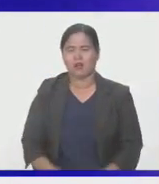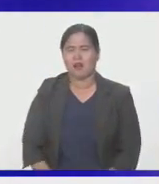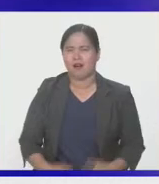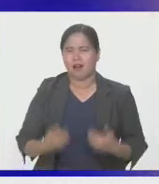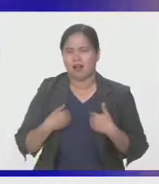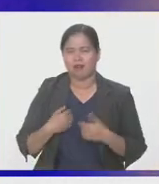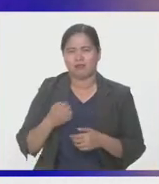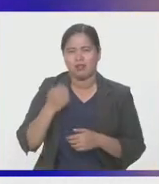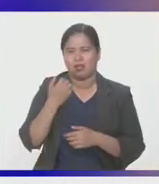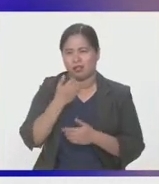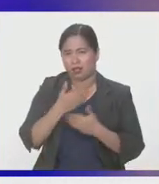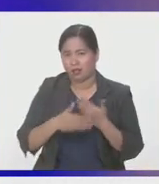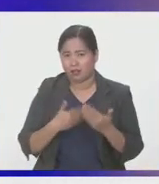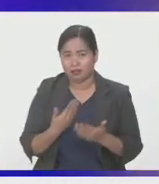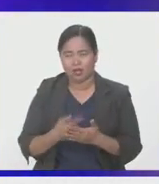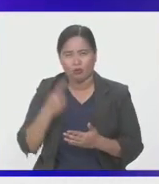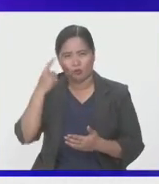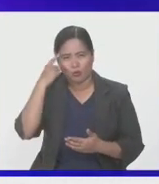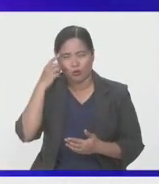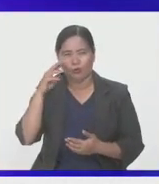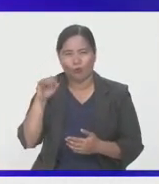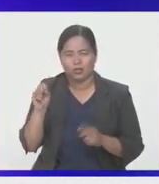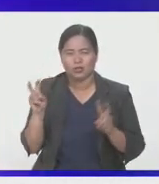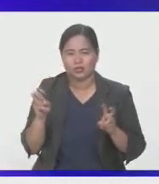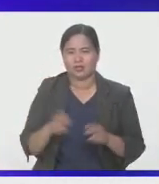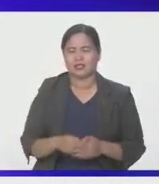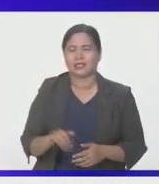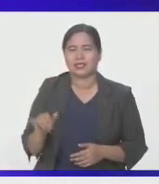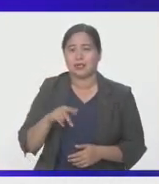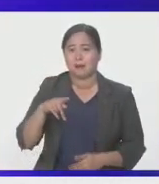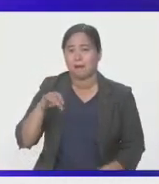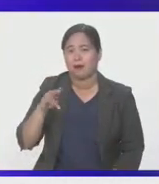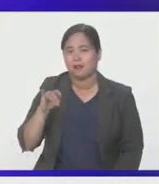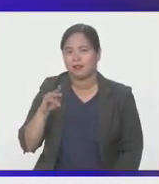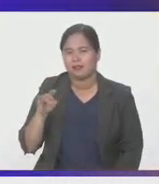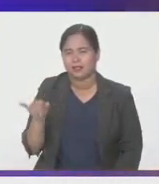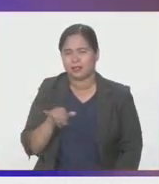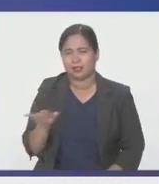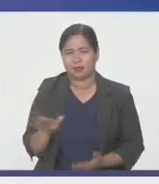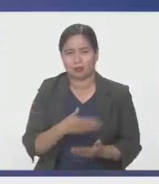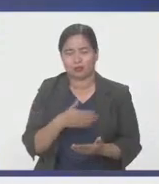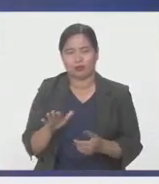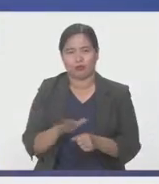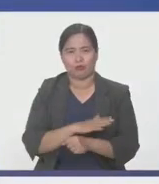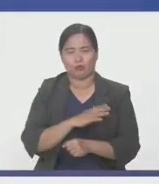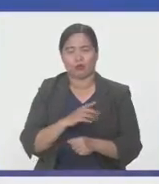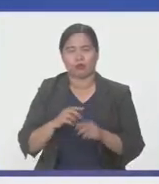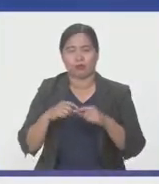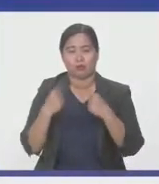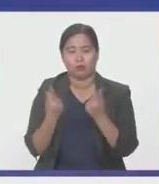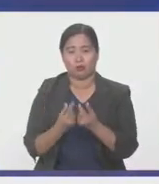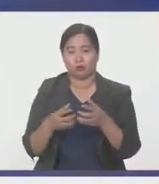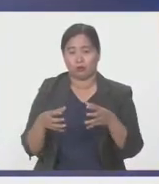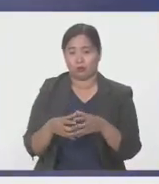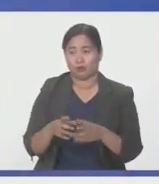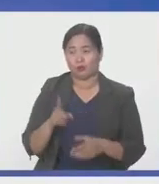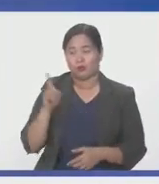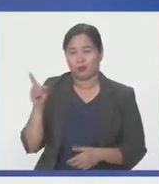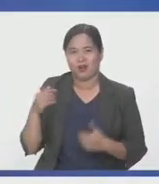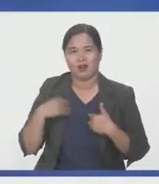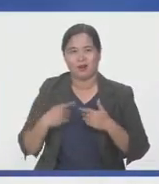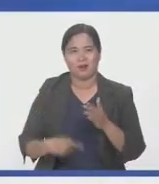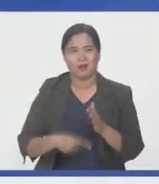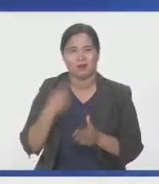also includes a long-awaited reunion from NSYNC called Paradise, and the full band performed the track on stage at Timberlake's